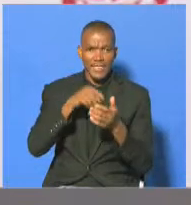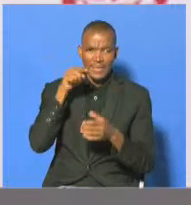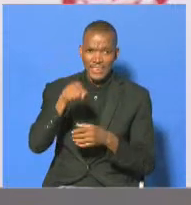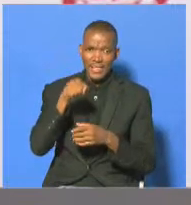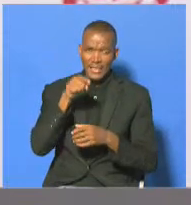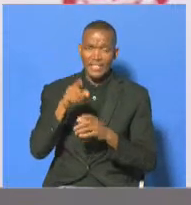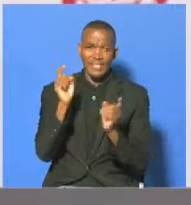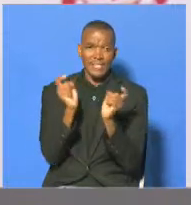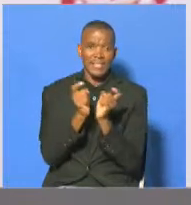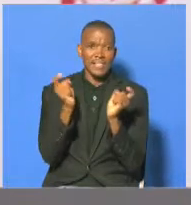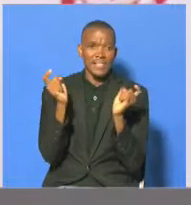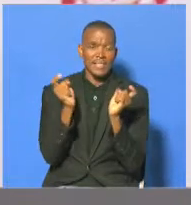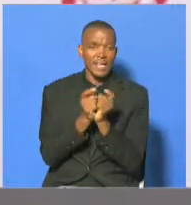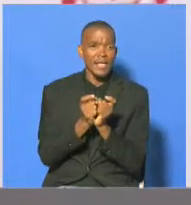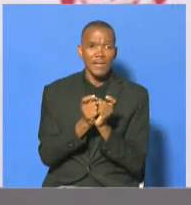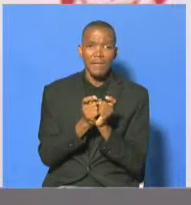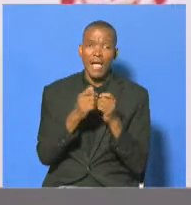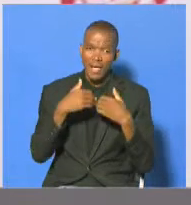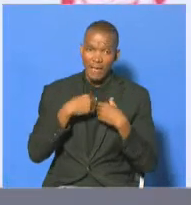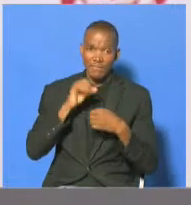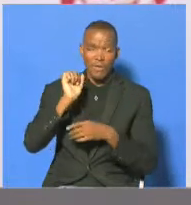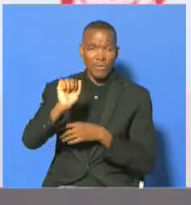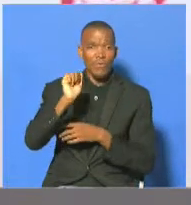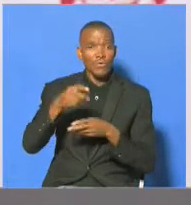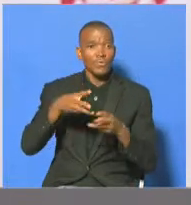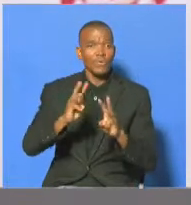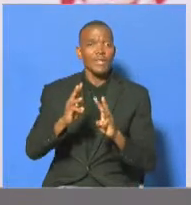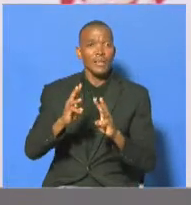Nale, Khayoni. It's like it was